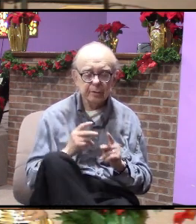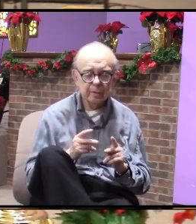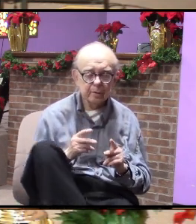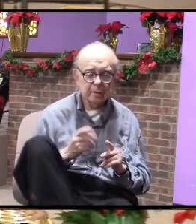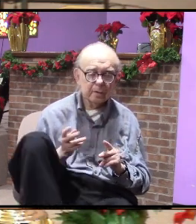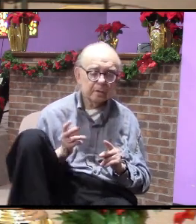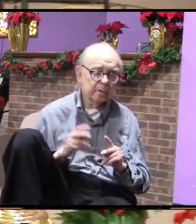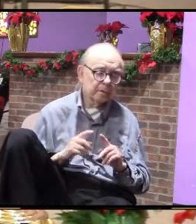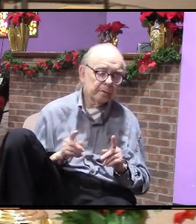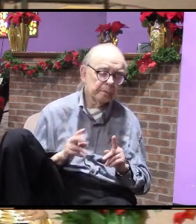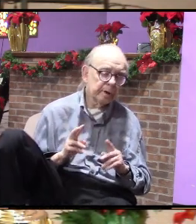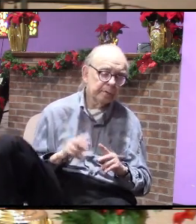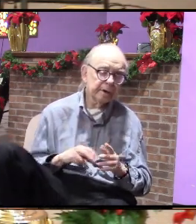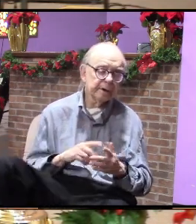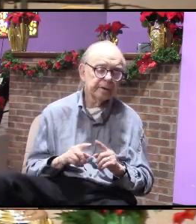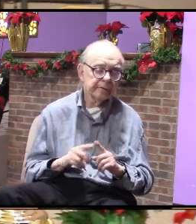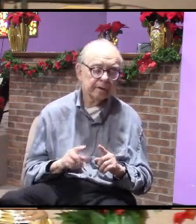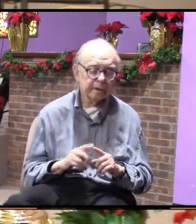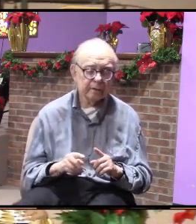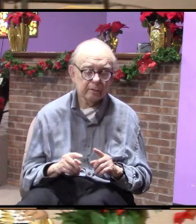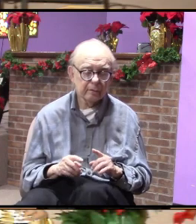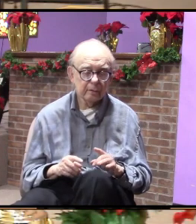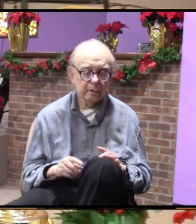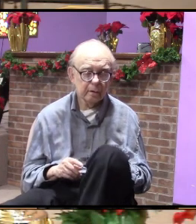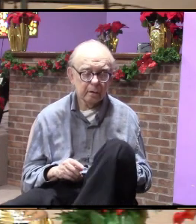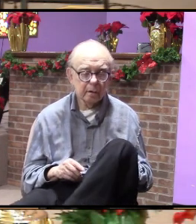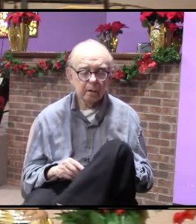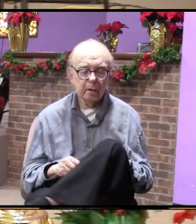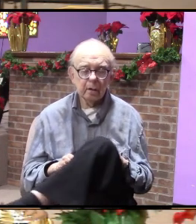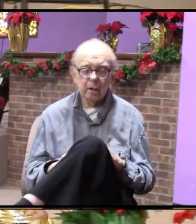put the emphasis somewhere else.